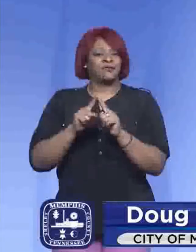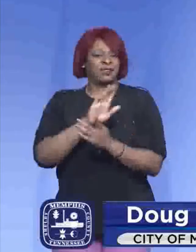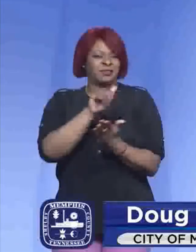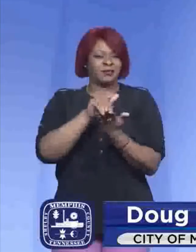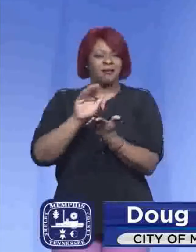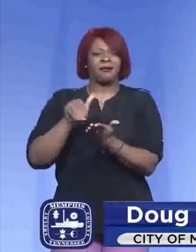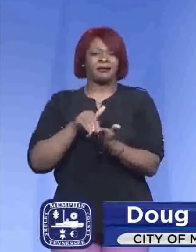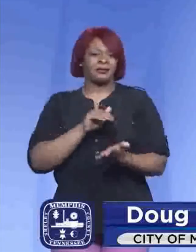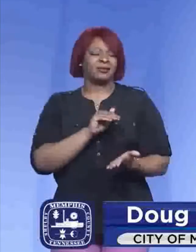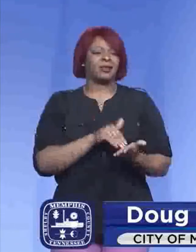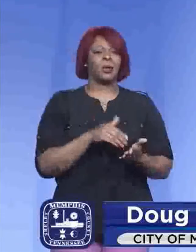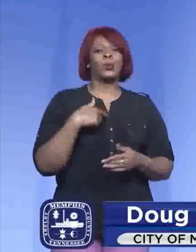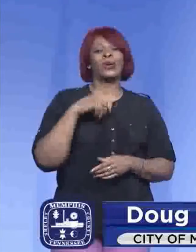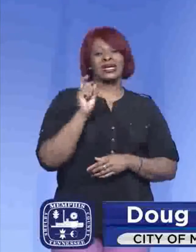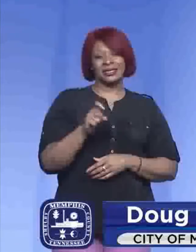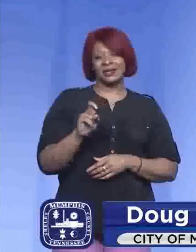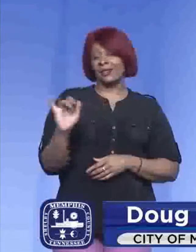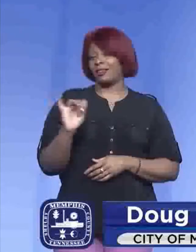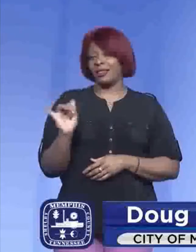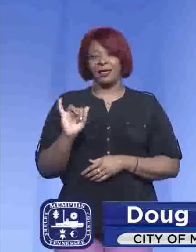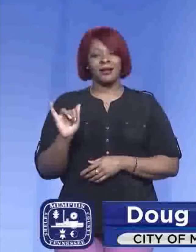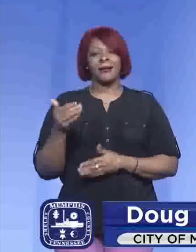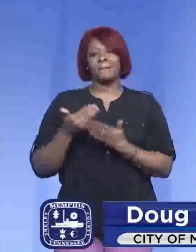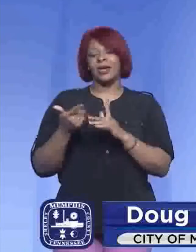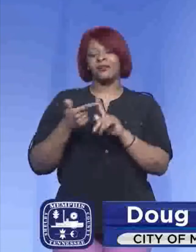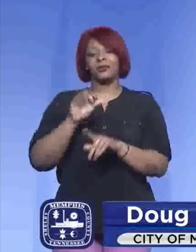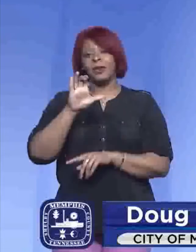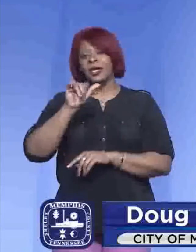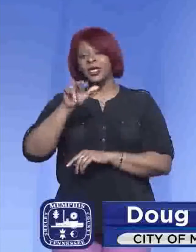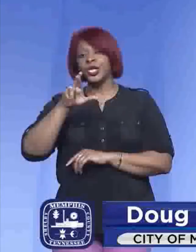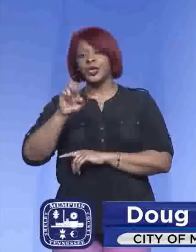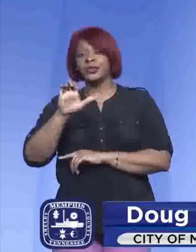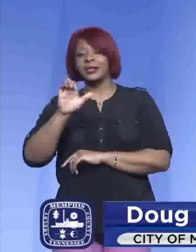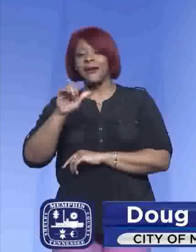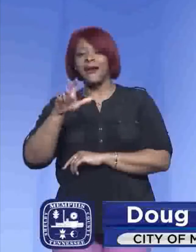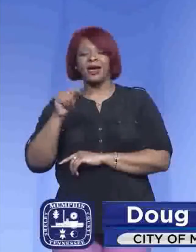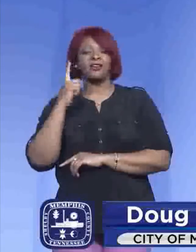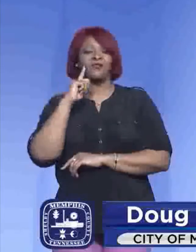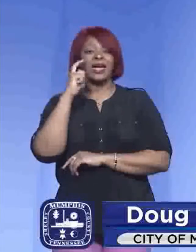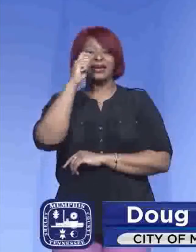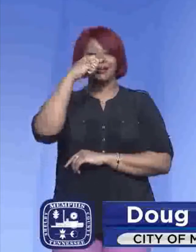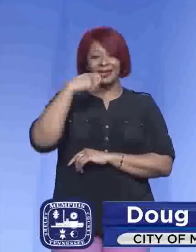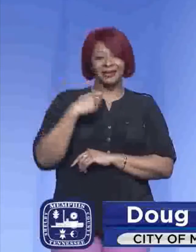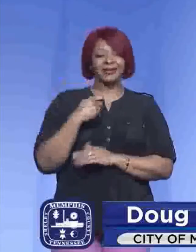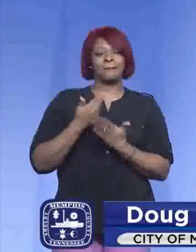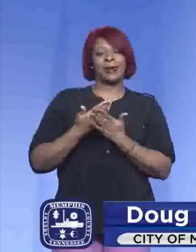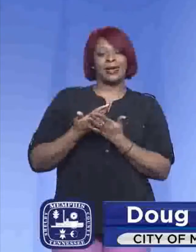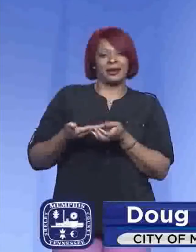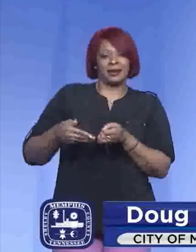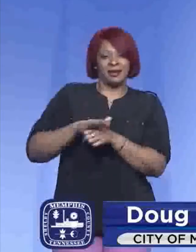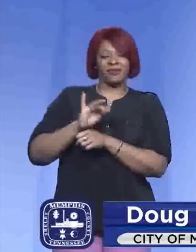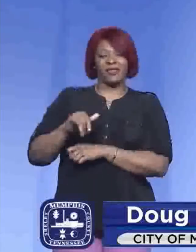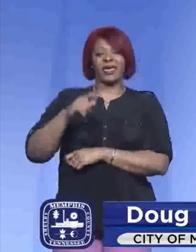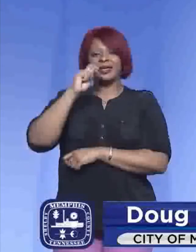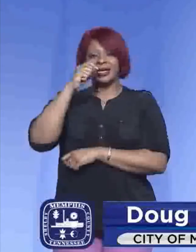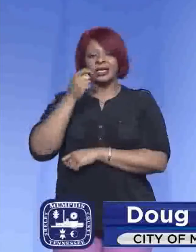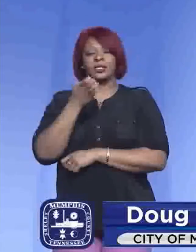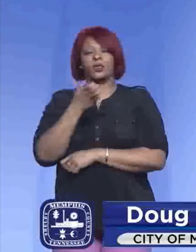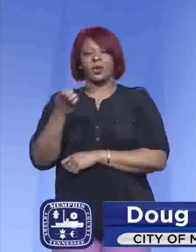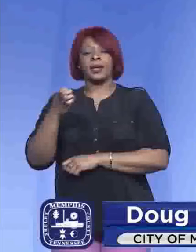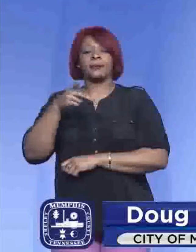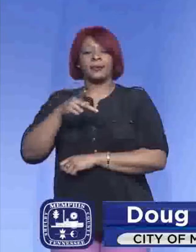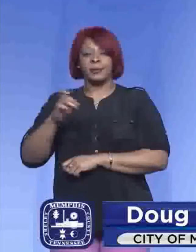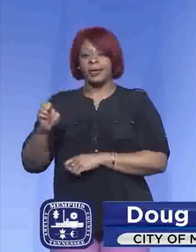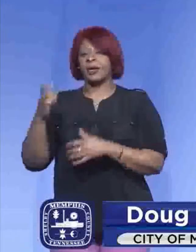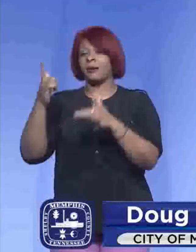so we do need, just like we had money from the CARES Act for testing, money to cover those tests and the equipment, the